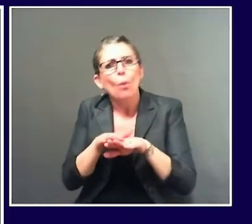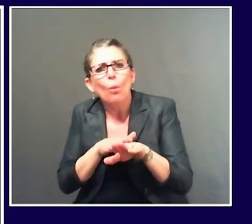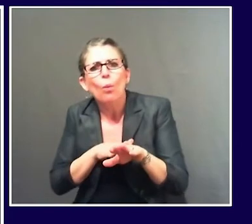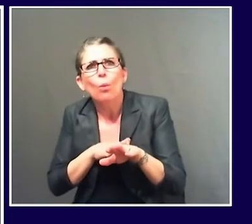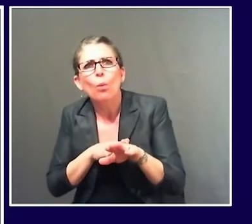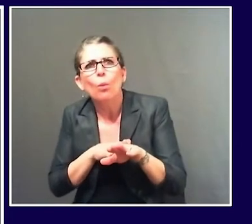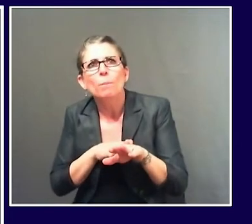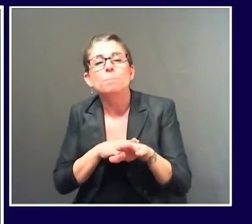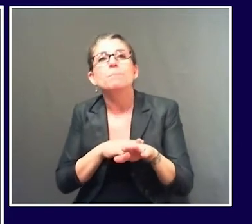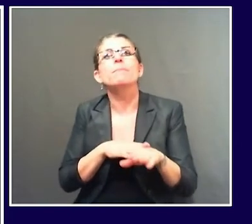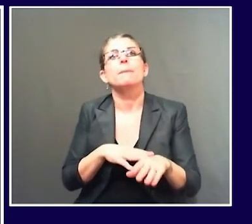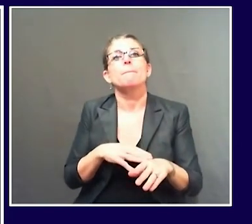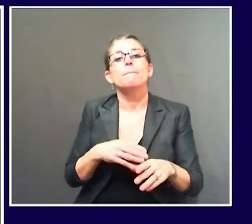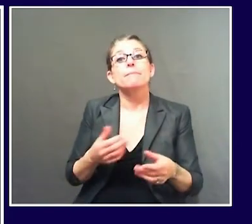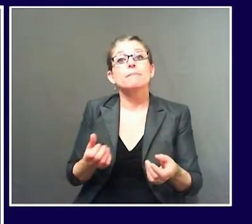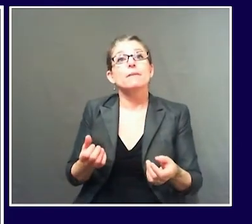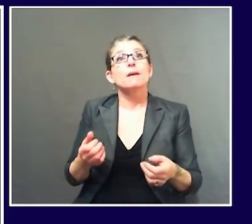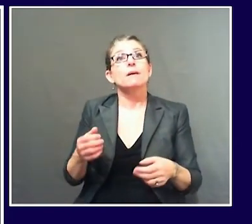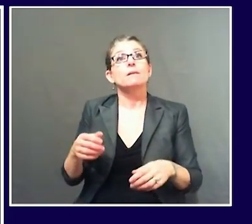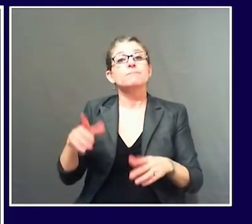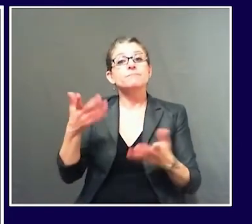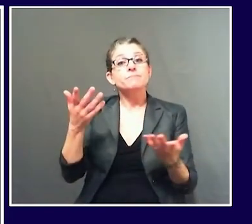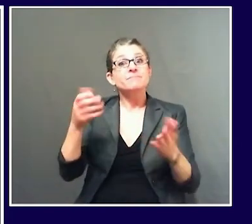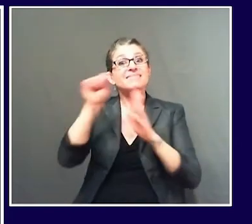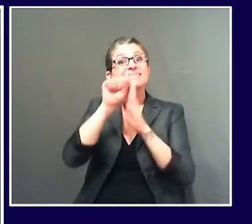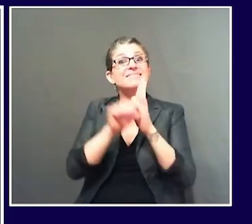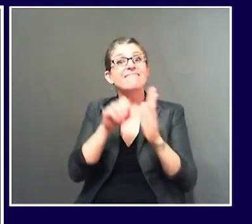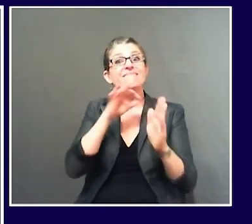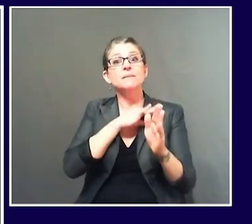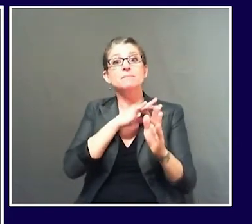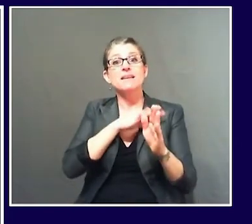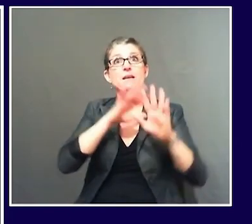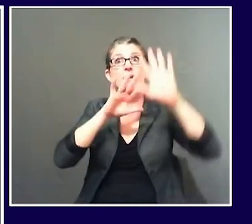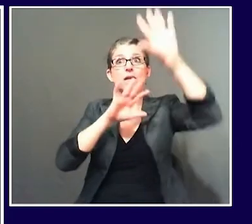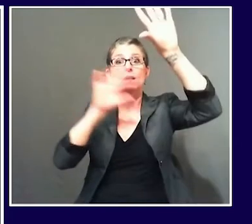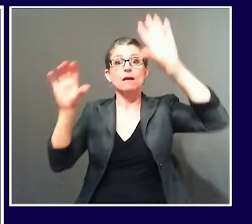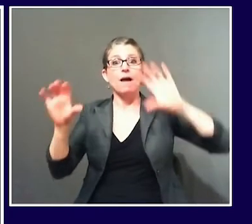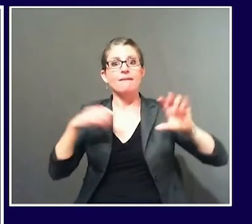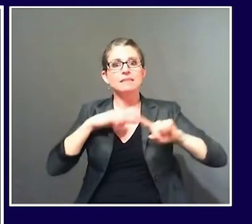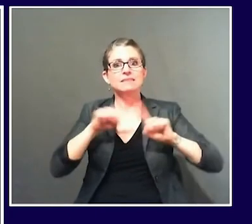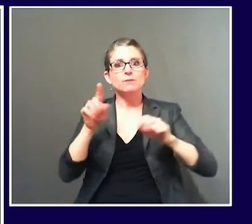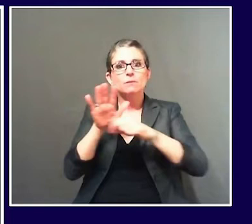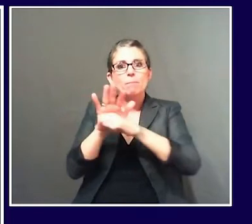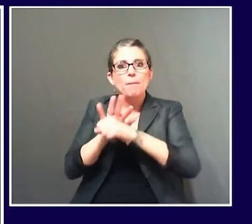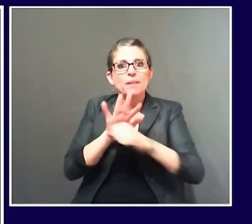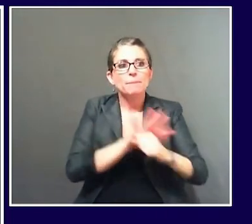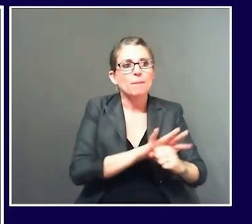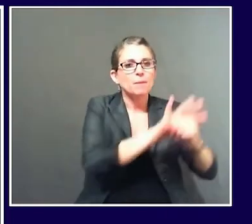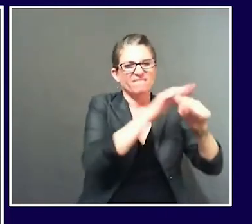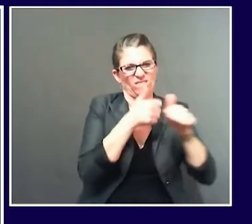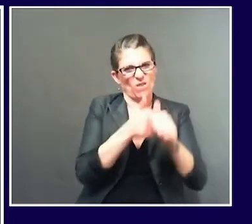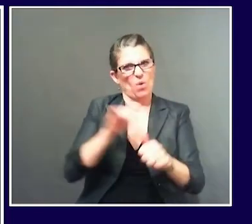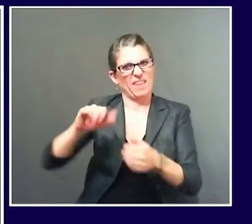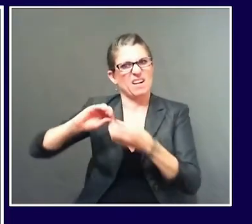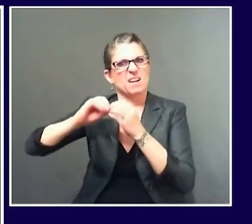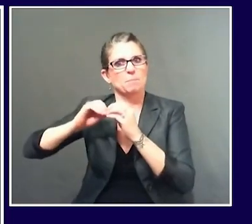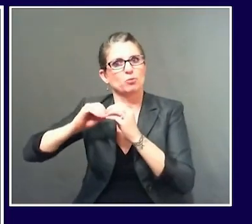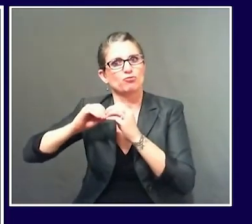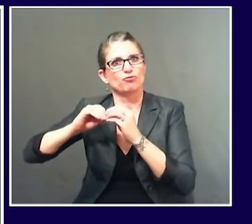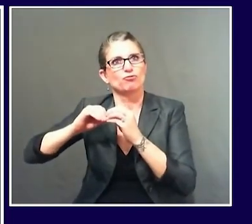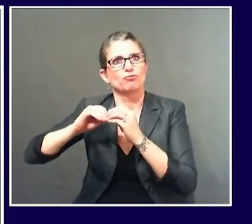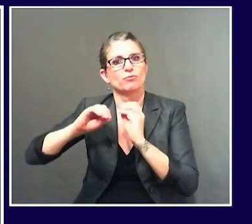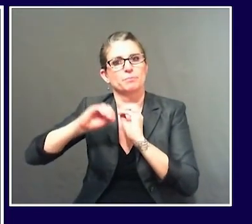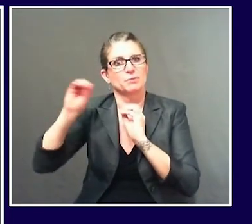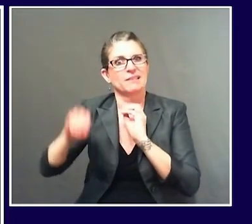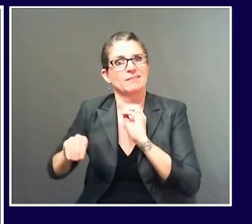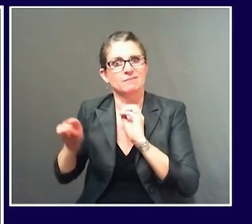there's just more COVID-19 there. We also were concerned about other epidemiological factors, given the uptick, for